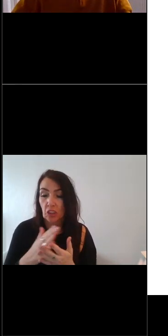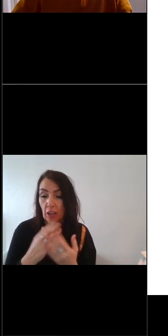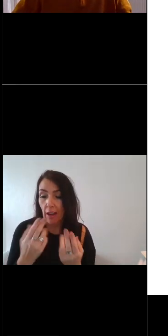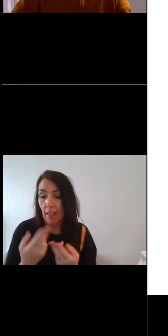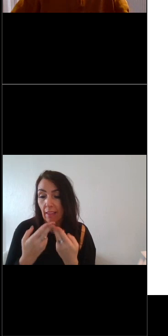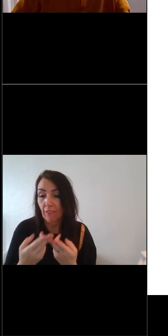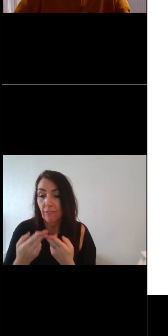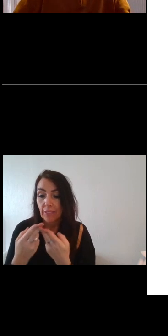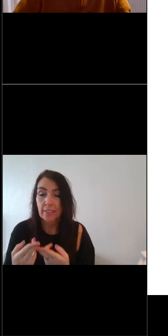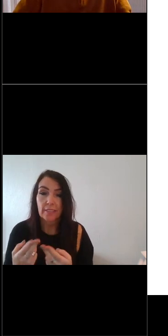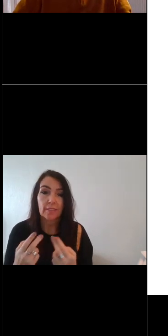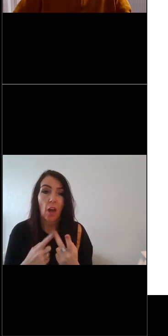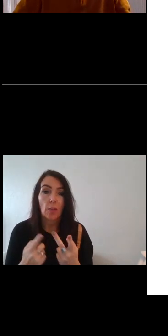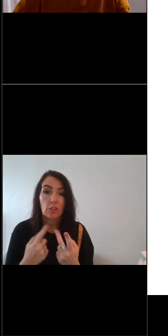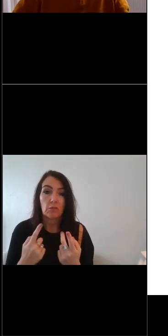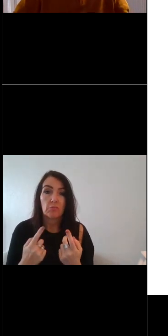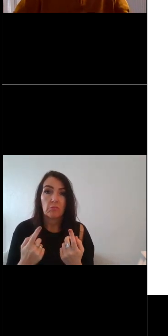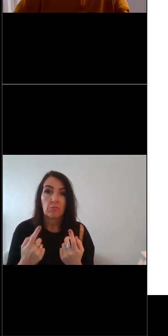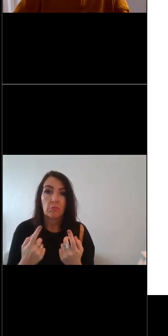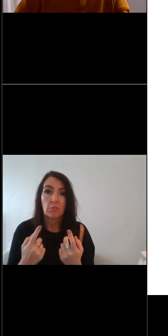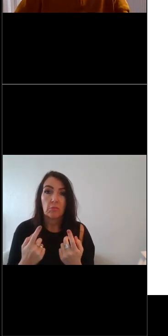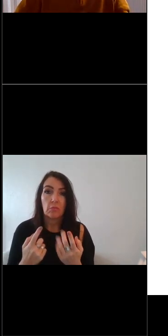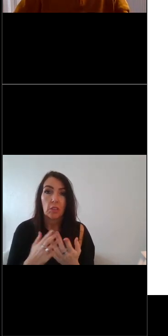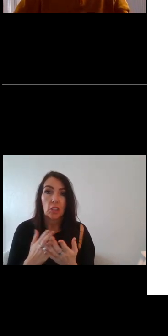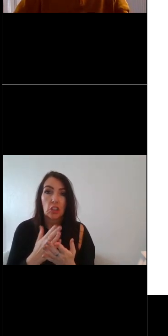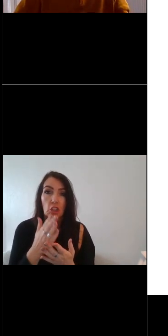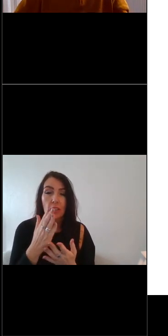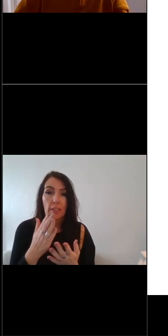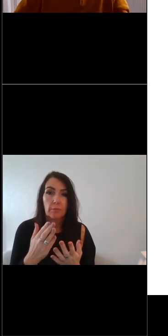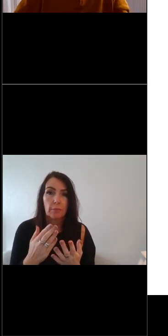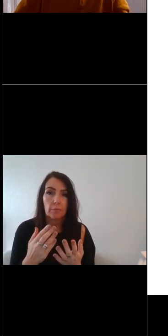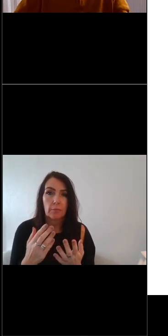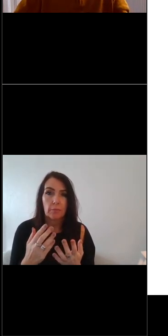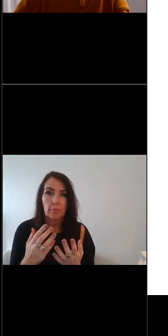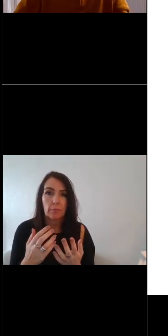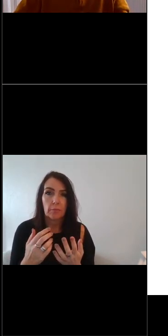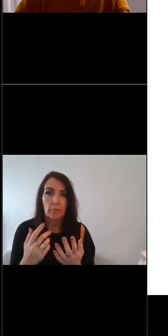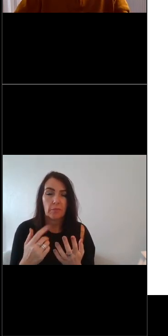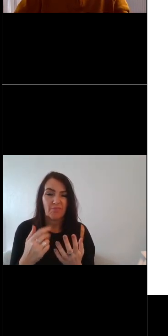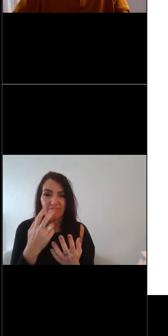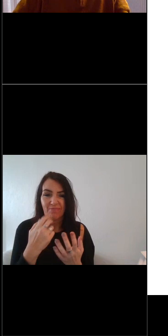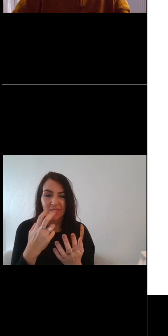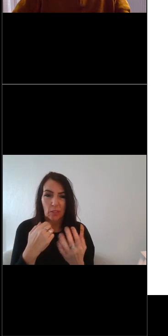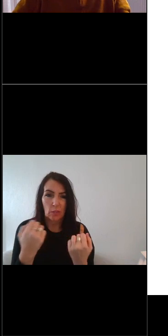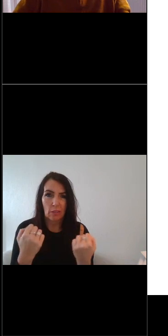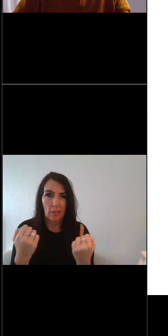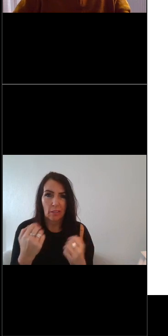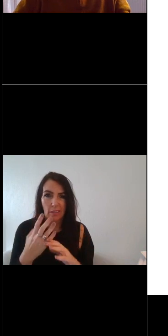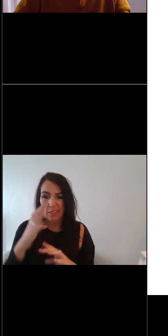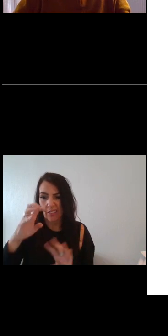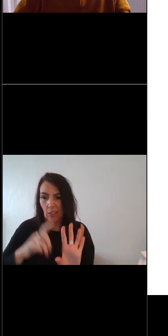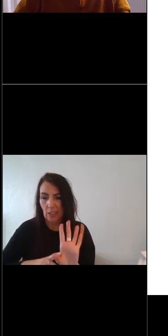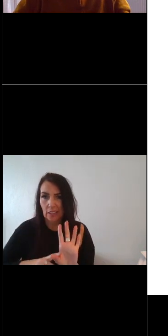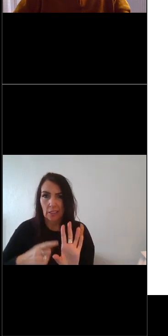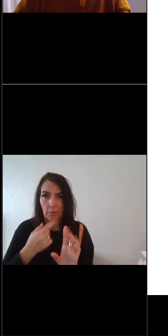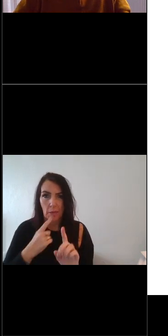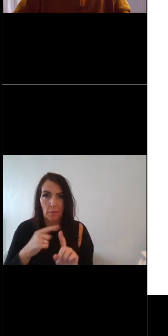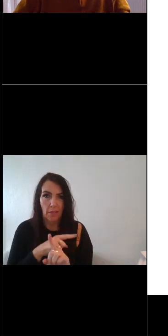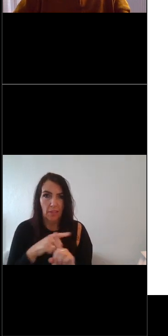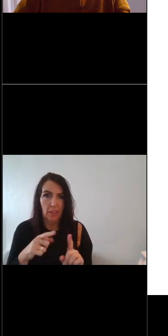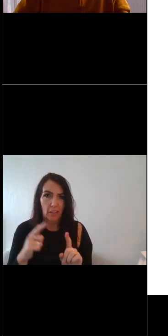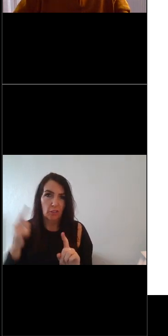will maximise journeys, especially in cars that are past the worst of their depreciation. Where I worked for 14 years, there were some people who travelled a